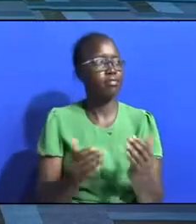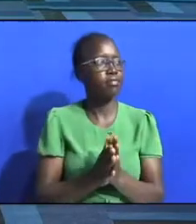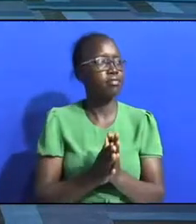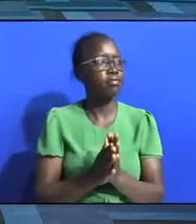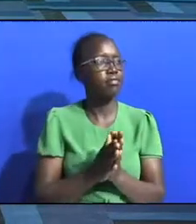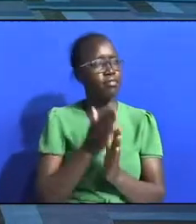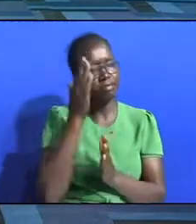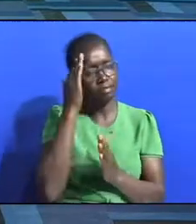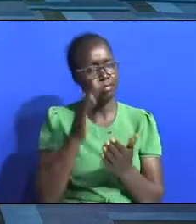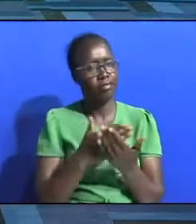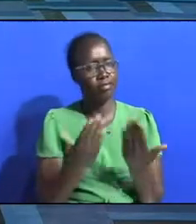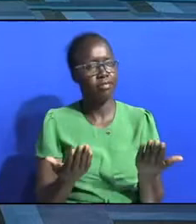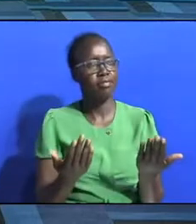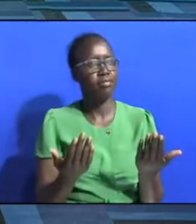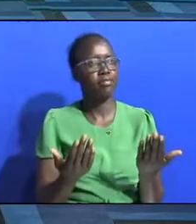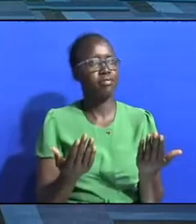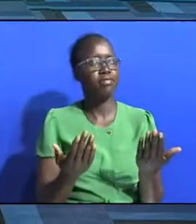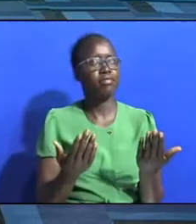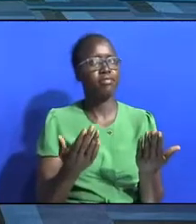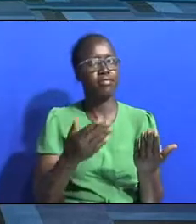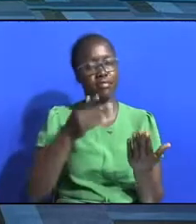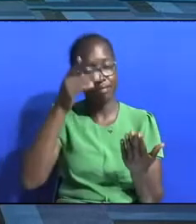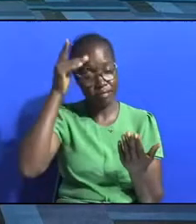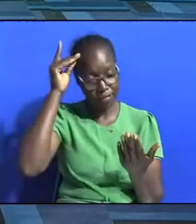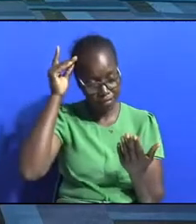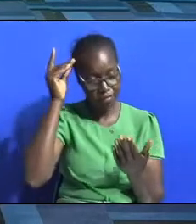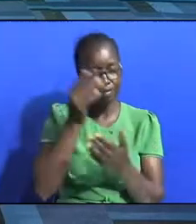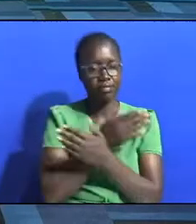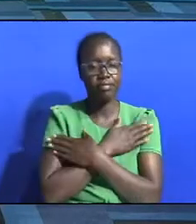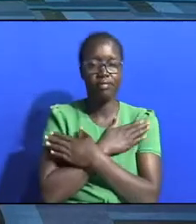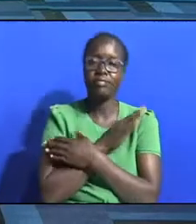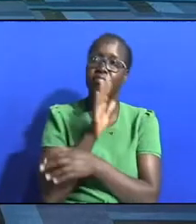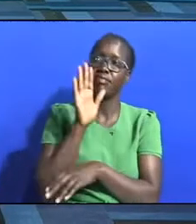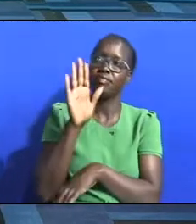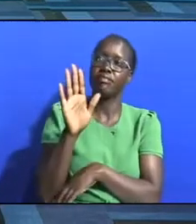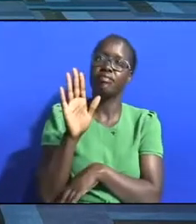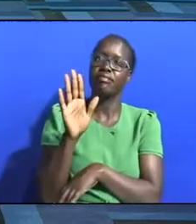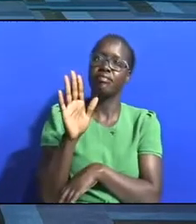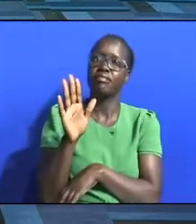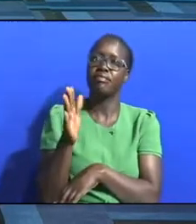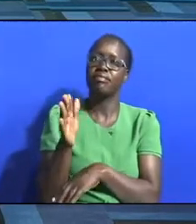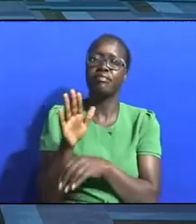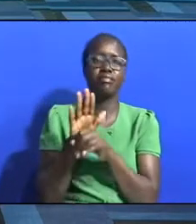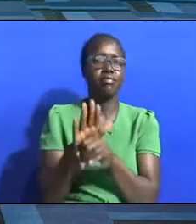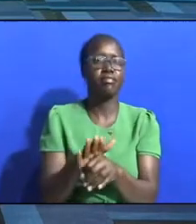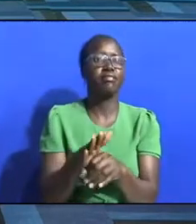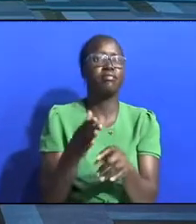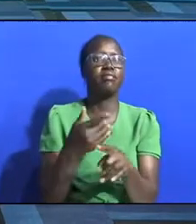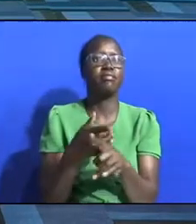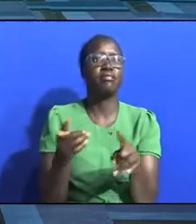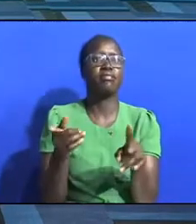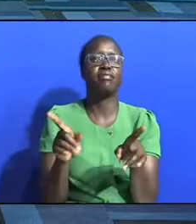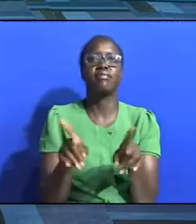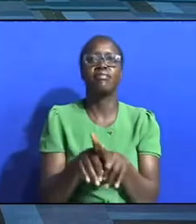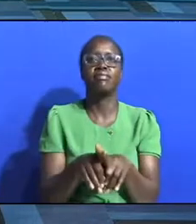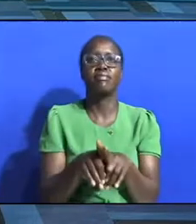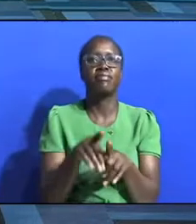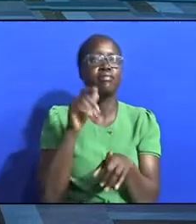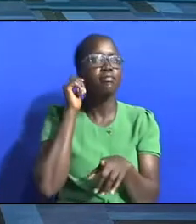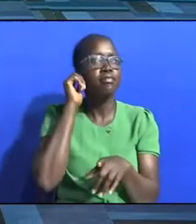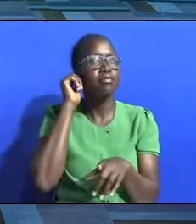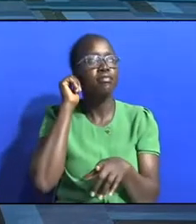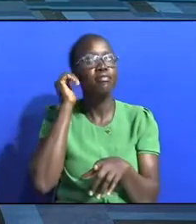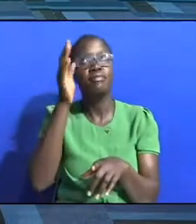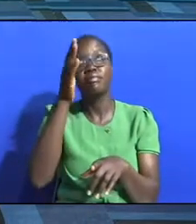noticed something. You see, Daniel and his friends were under pressure, but they still obeyed